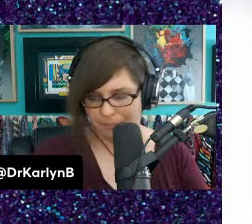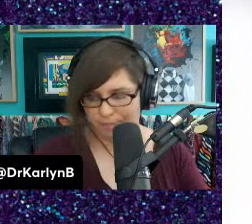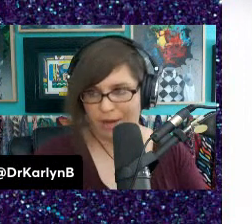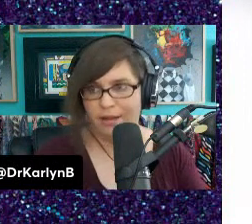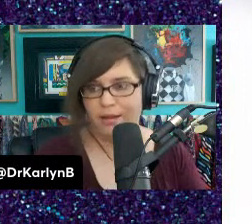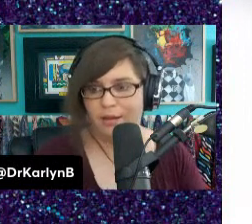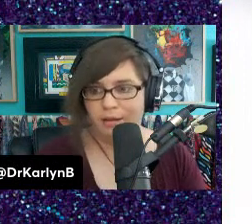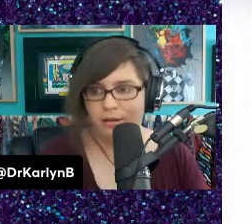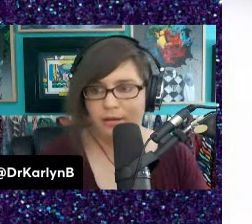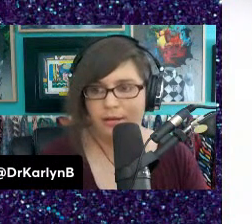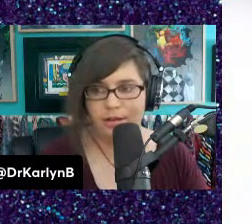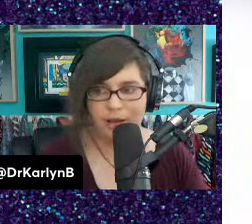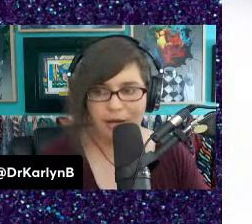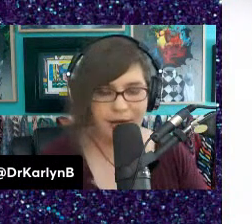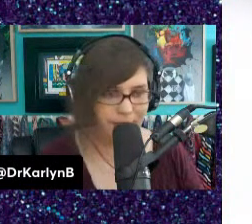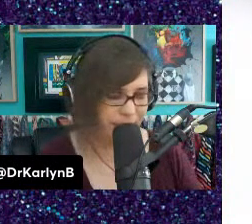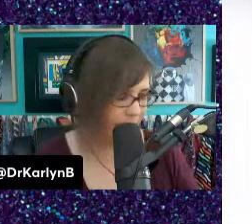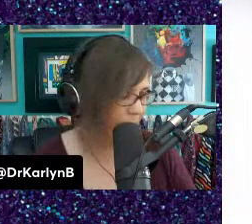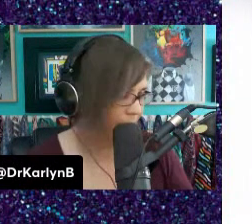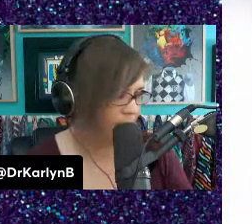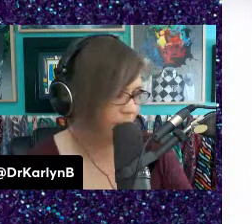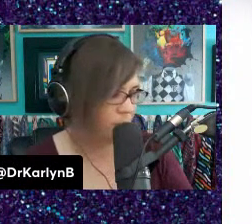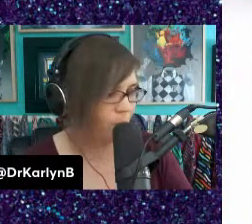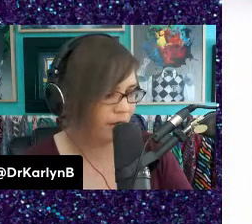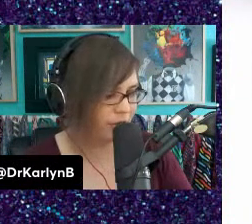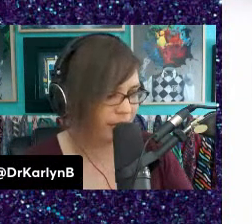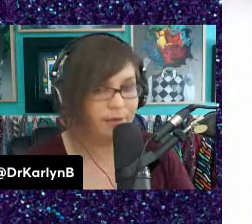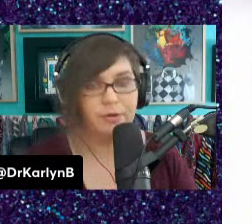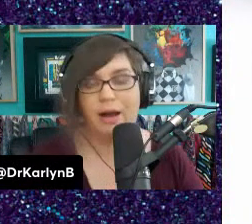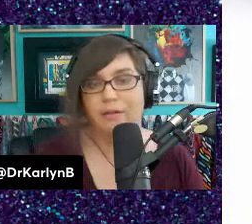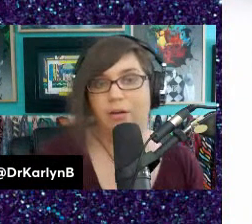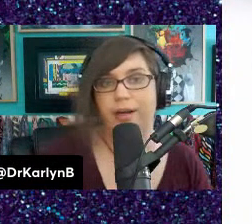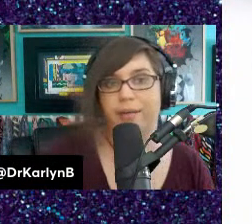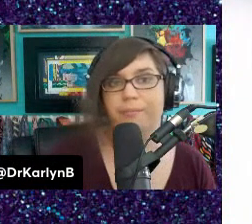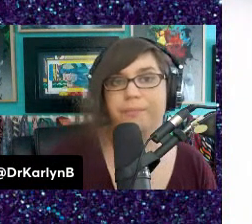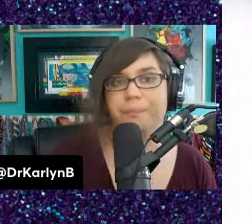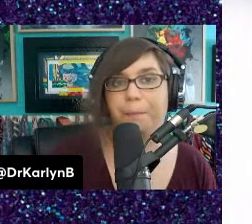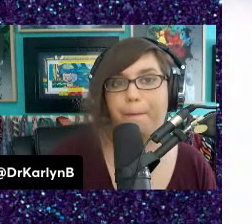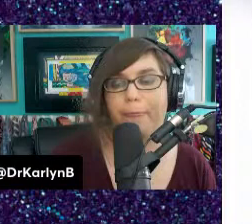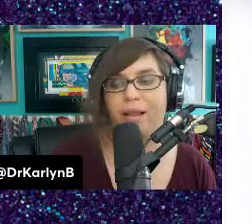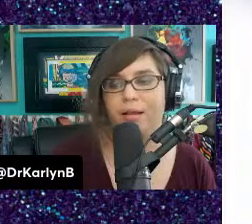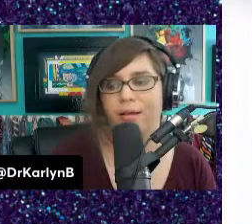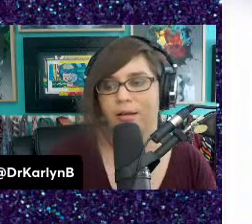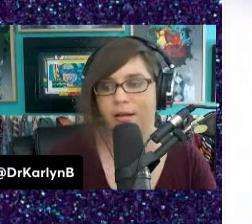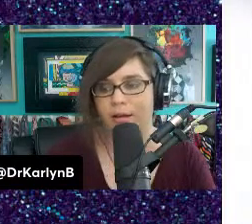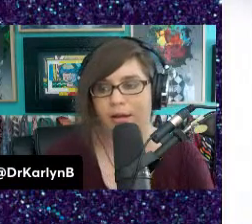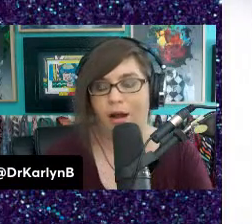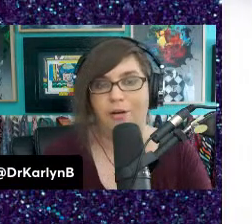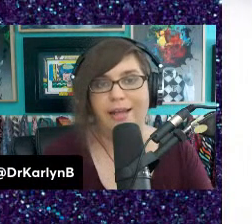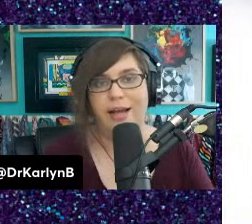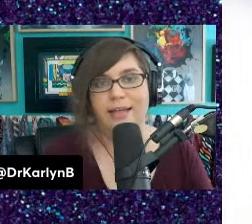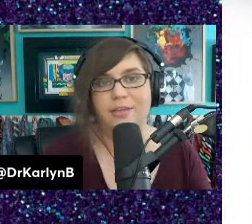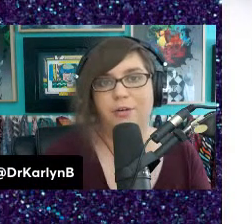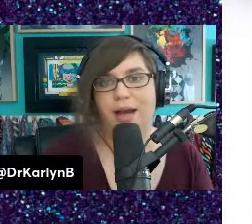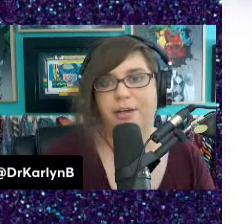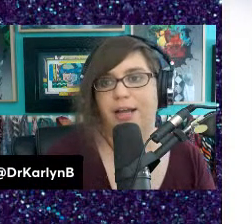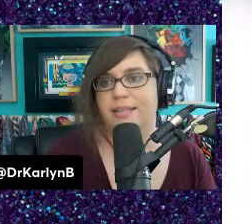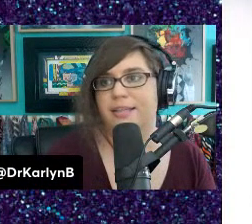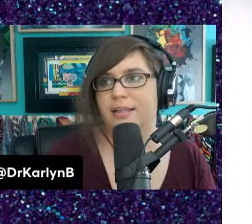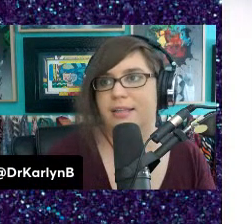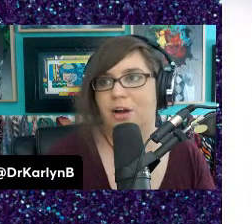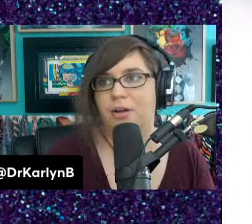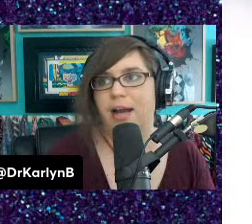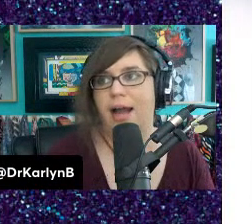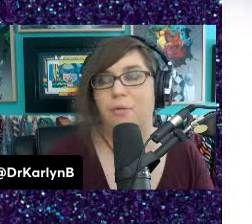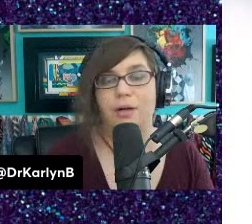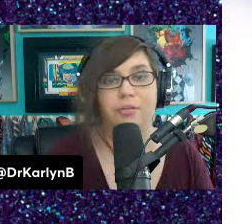it. So I would definitely recommend watching it if you haven't already. All right, guys, as a reminder, as this